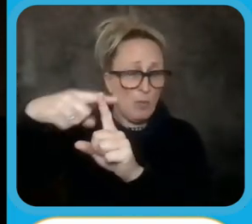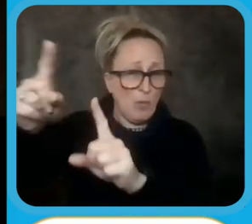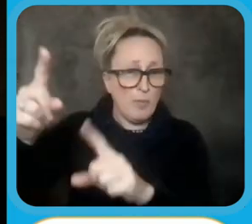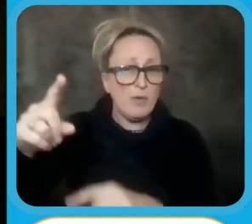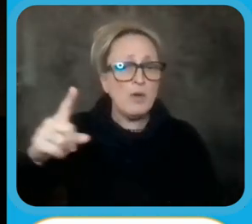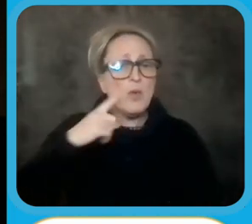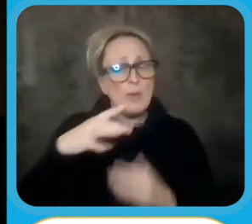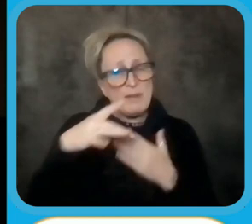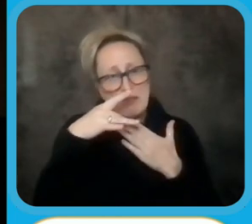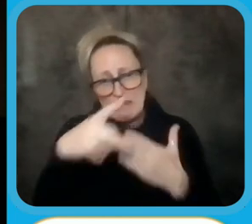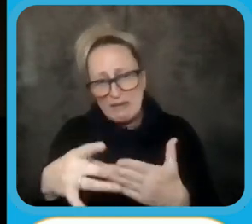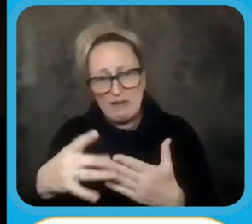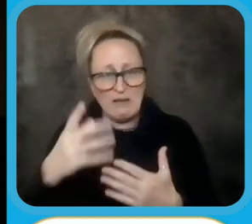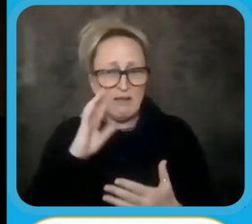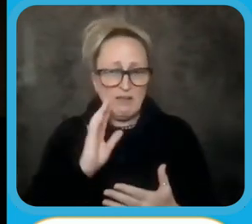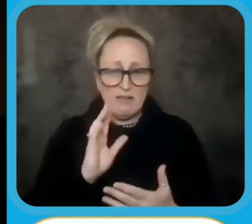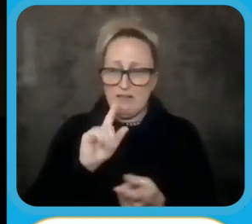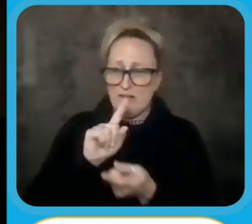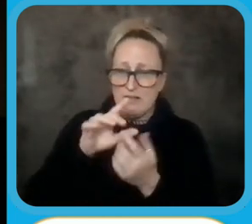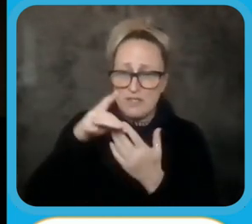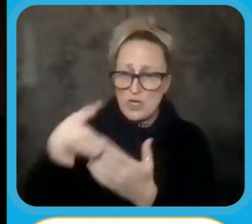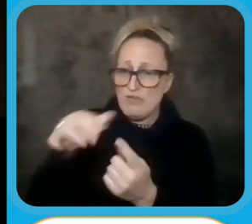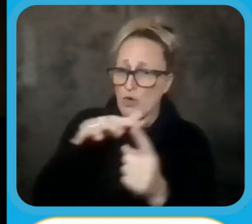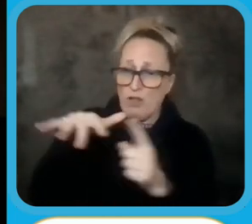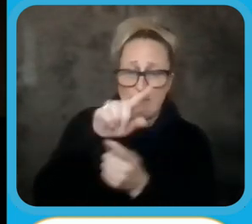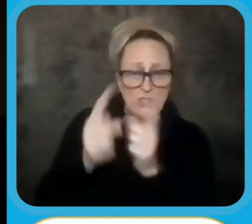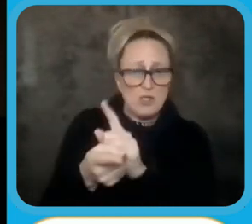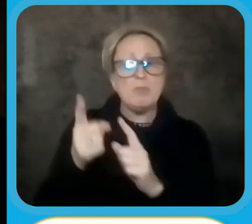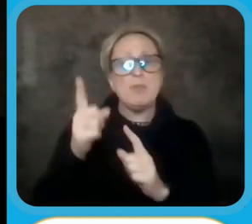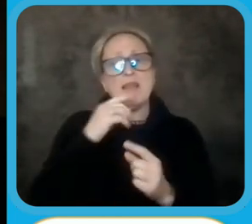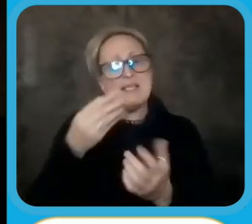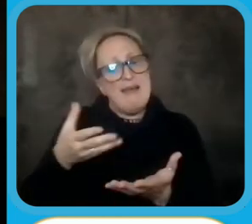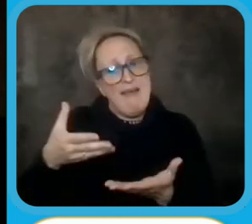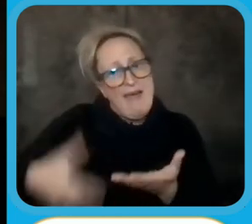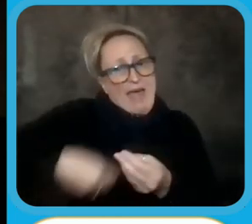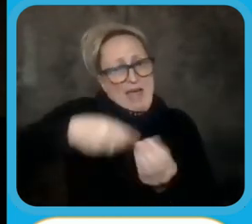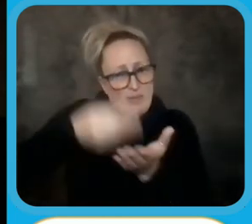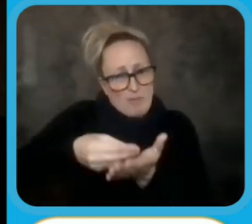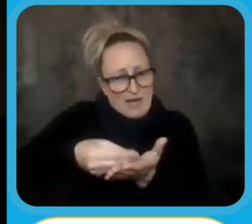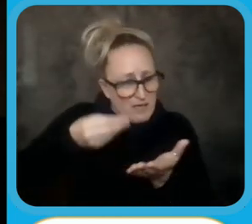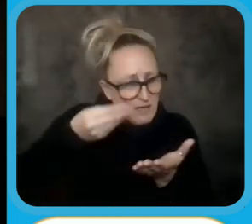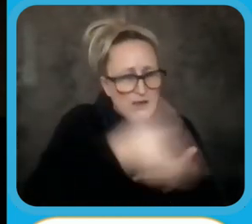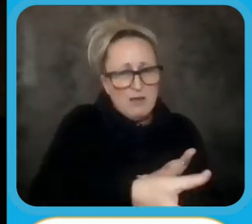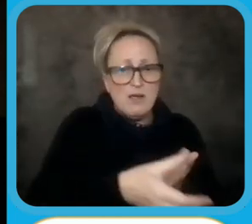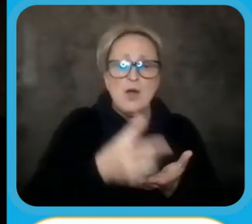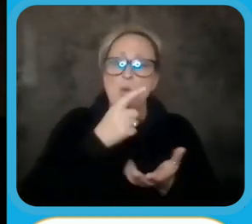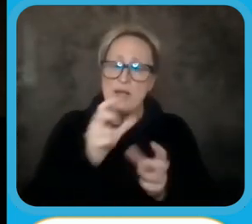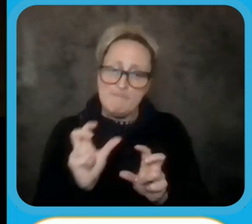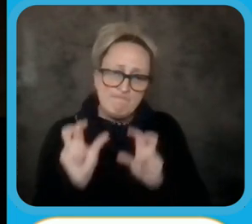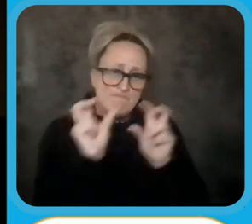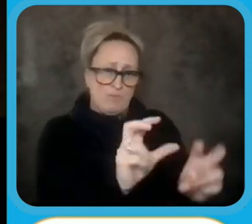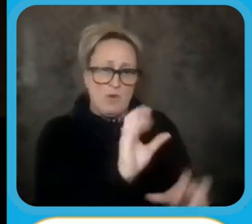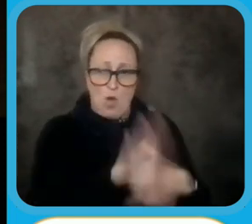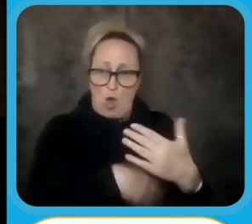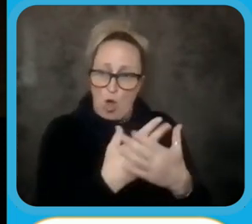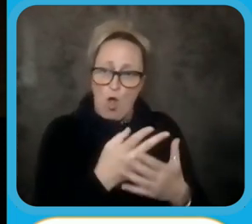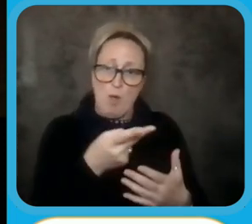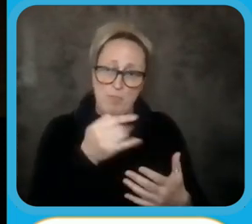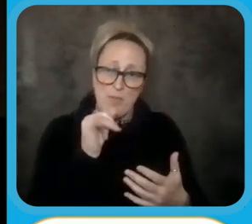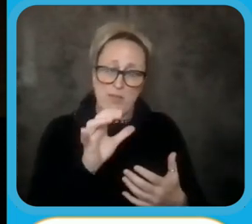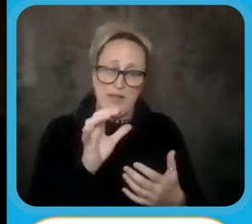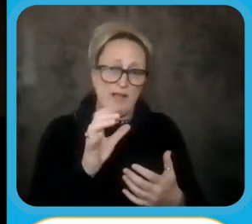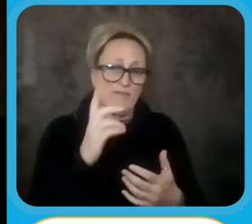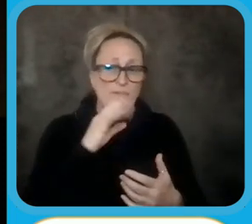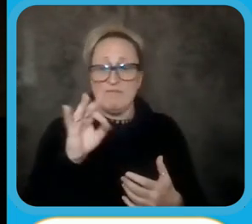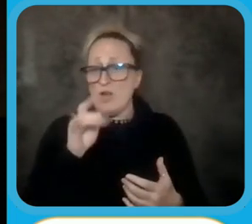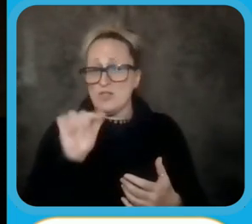leading the way on climate change, but let's put our money where our mouth is. It's time we divest all of our public funds from fossil